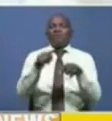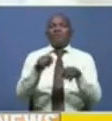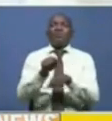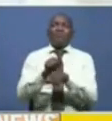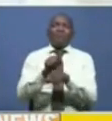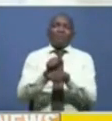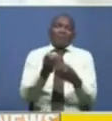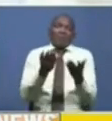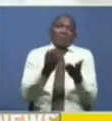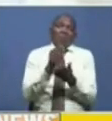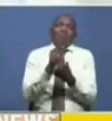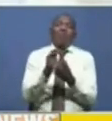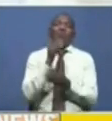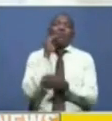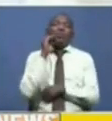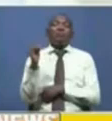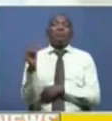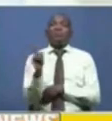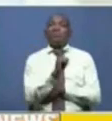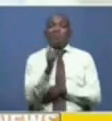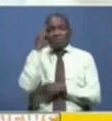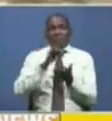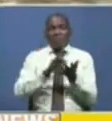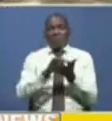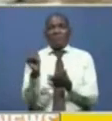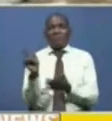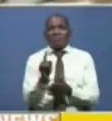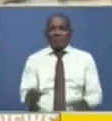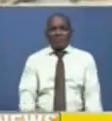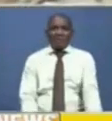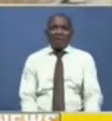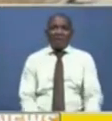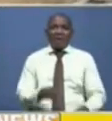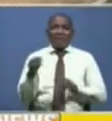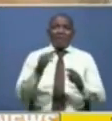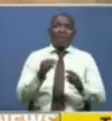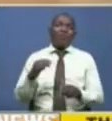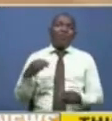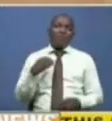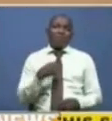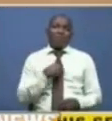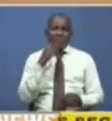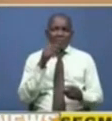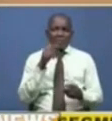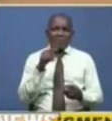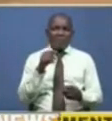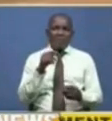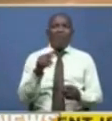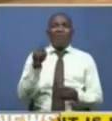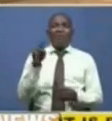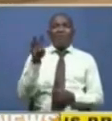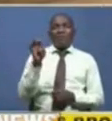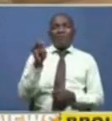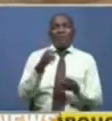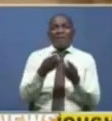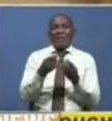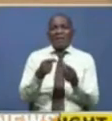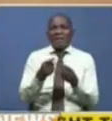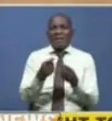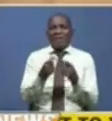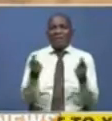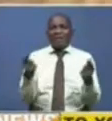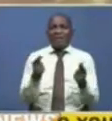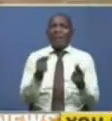treatment from home or in the community. Management of the hospital say the 14-acre